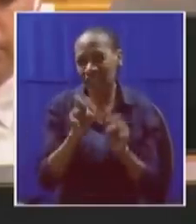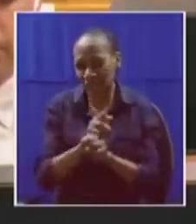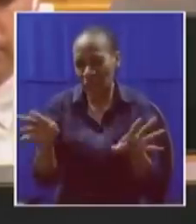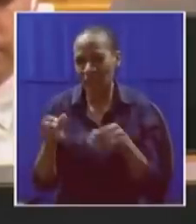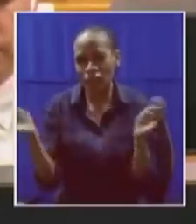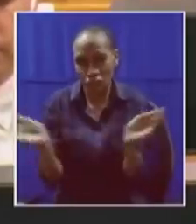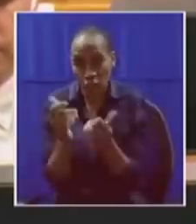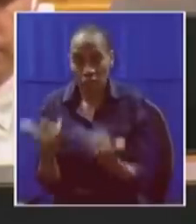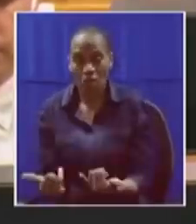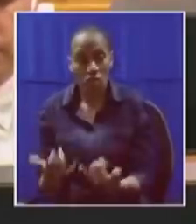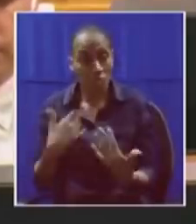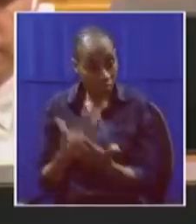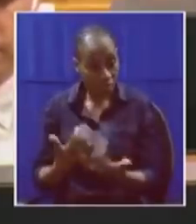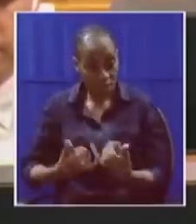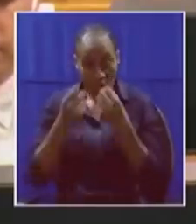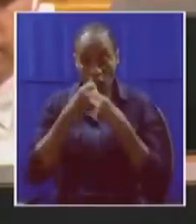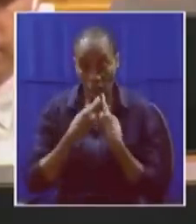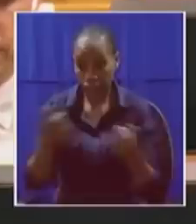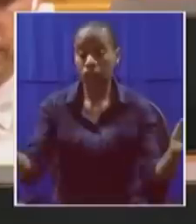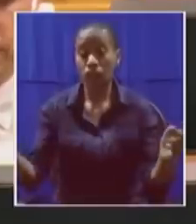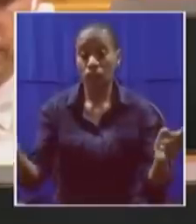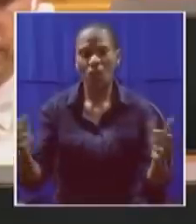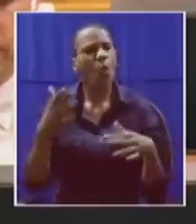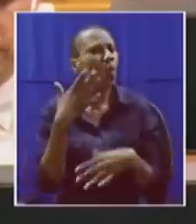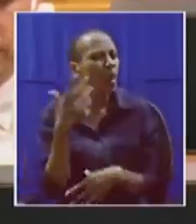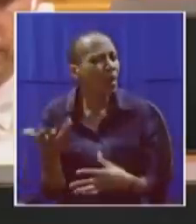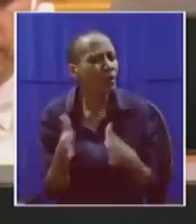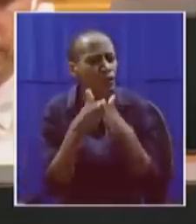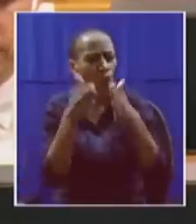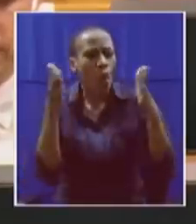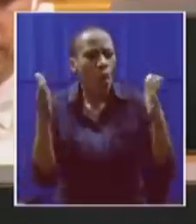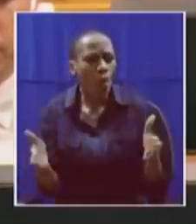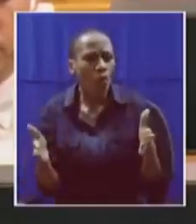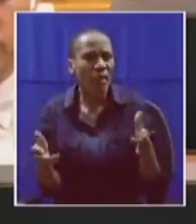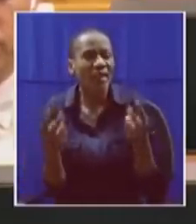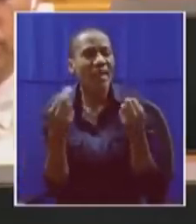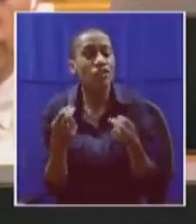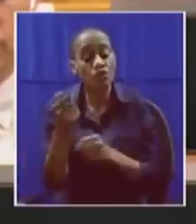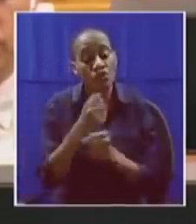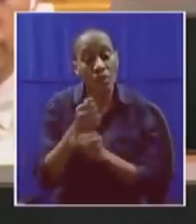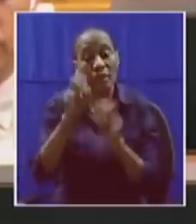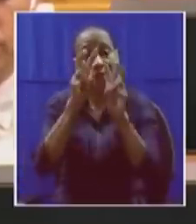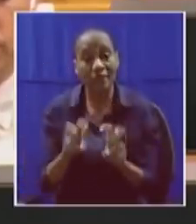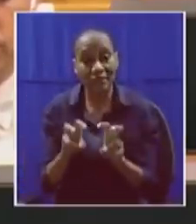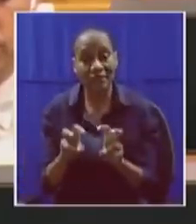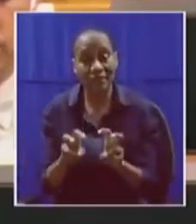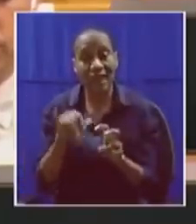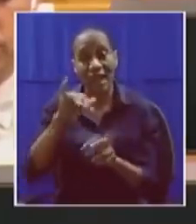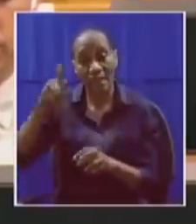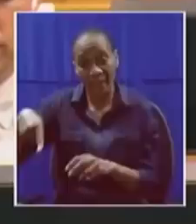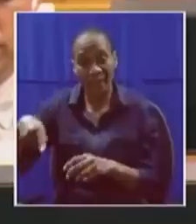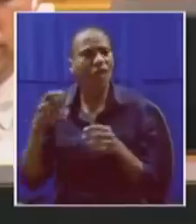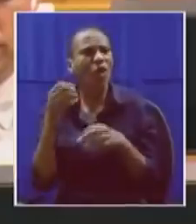you inform this House exactly when you intend opening the next bid window for renewable energy independent power